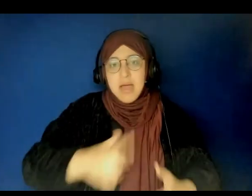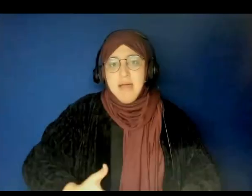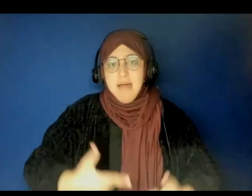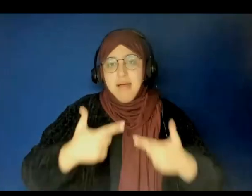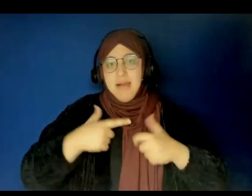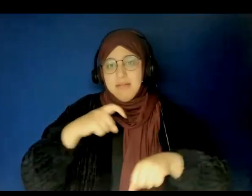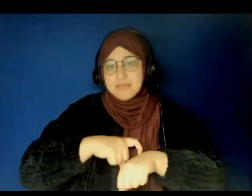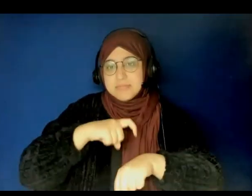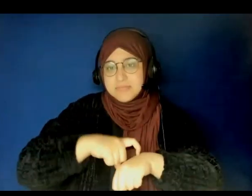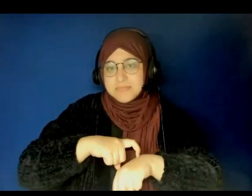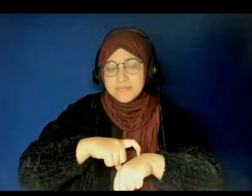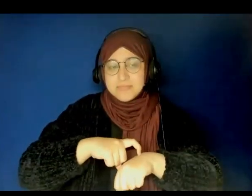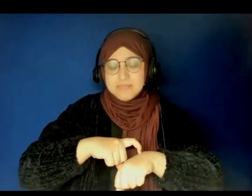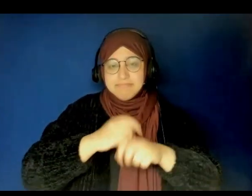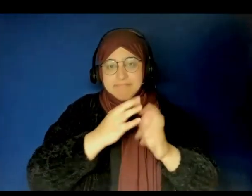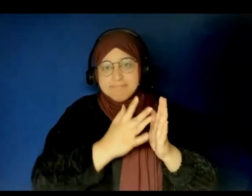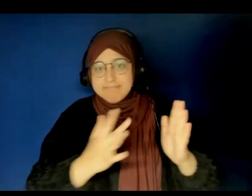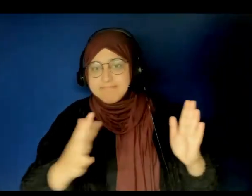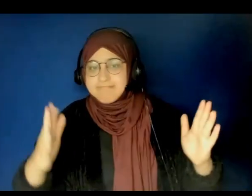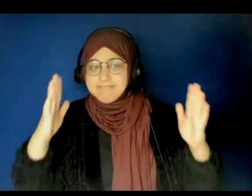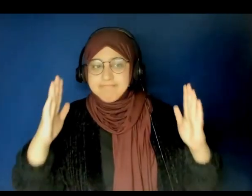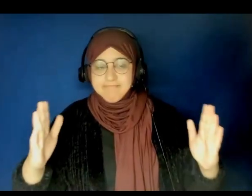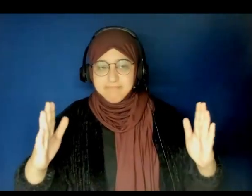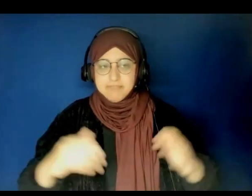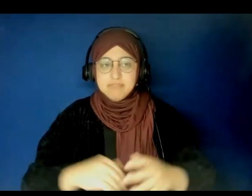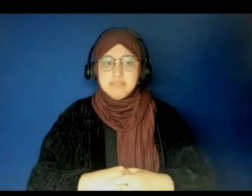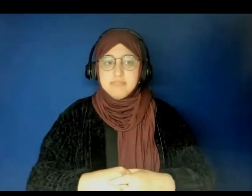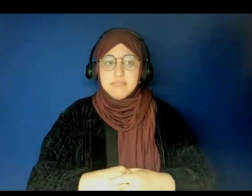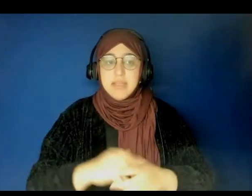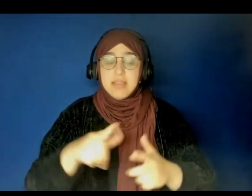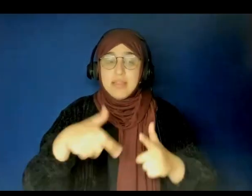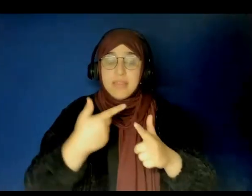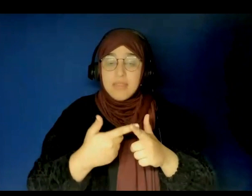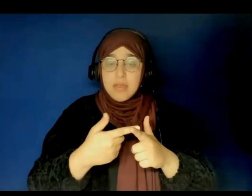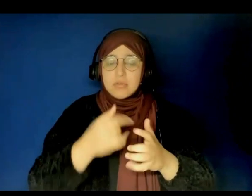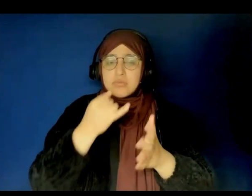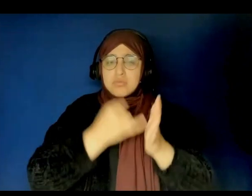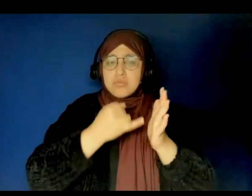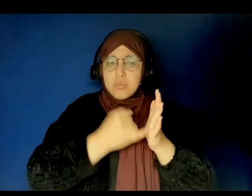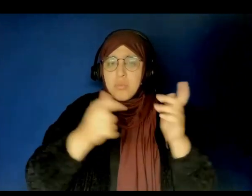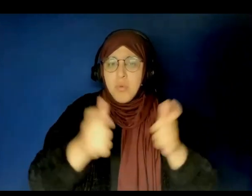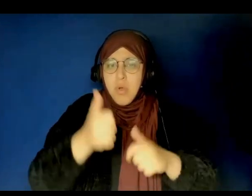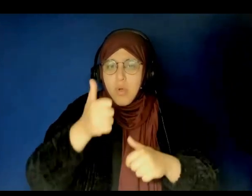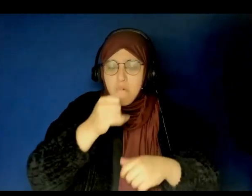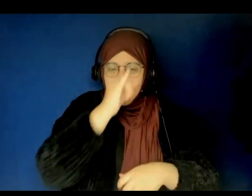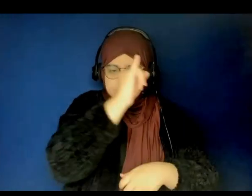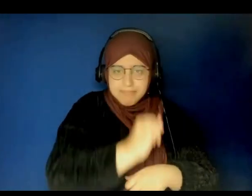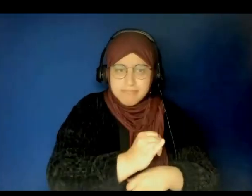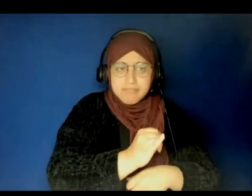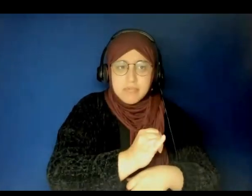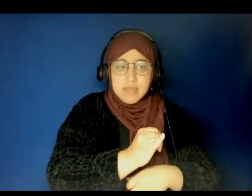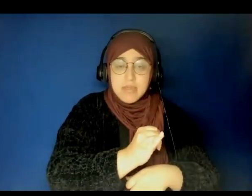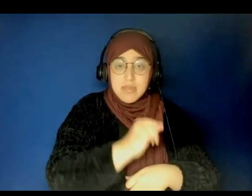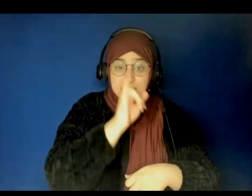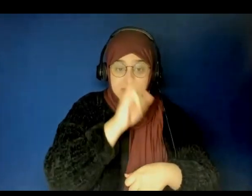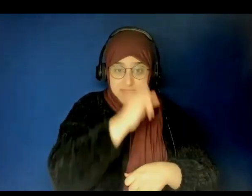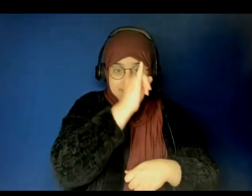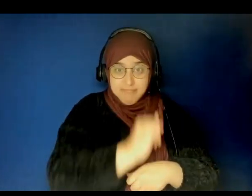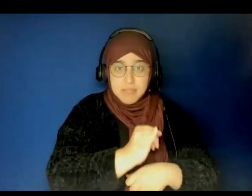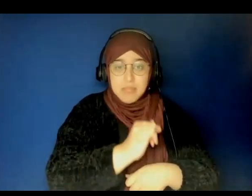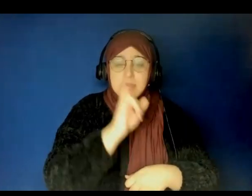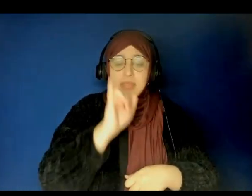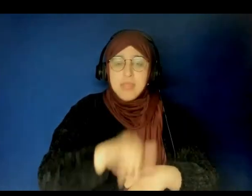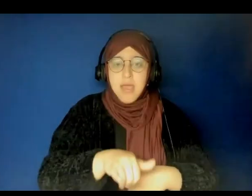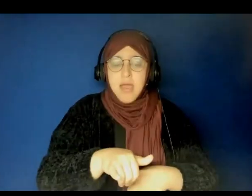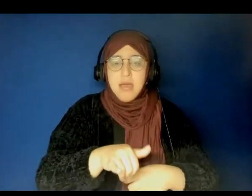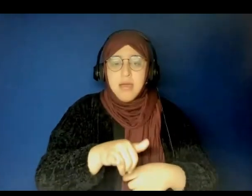And then he drew smaller lines from one side hitting the line in the middle. And he said, these are the setbacks